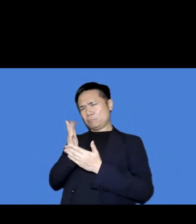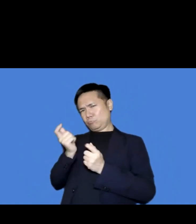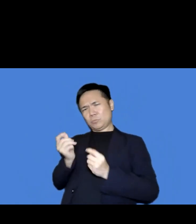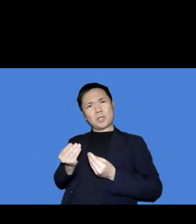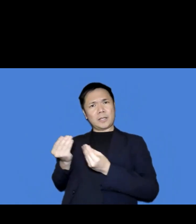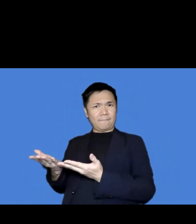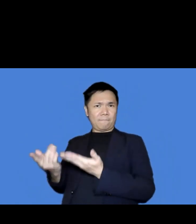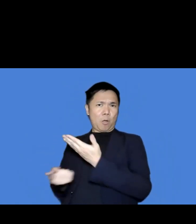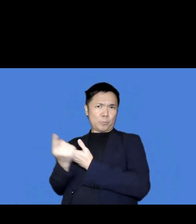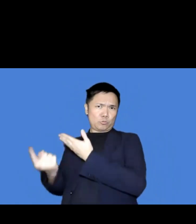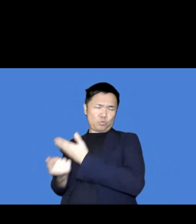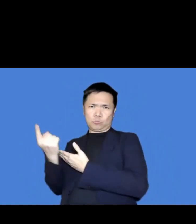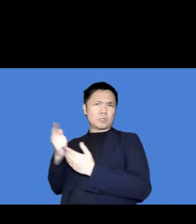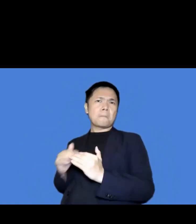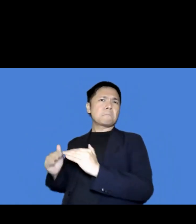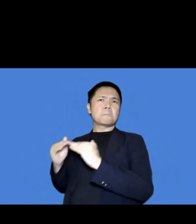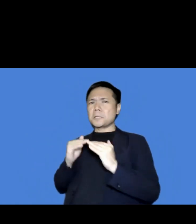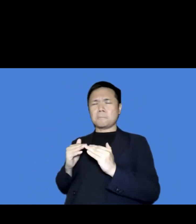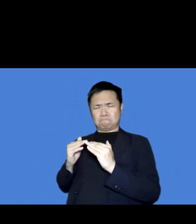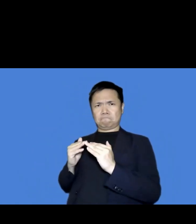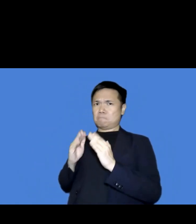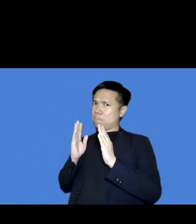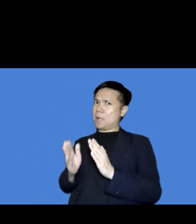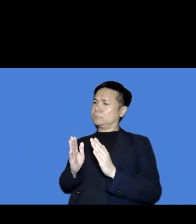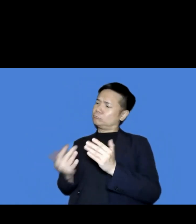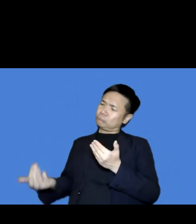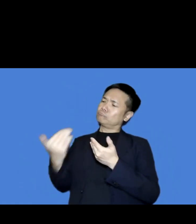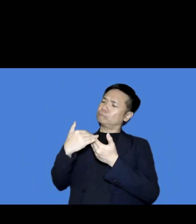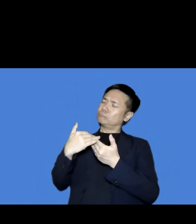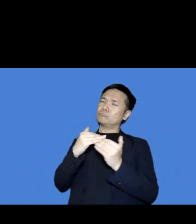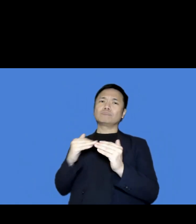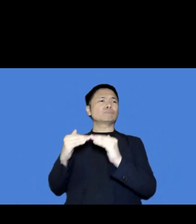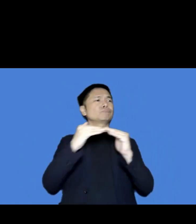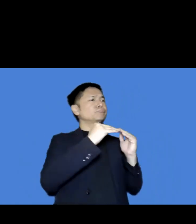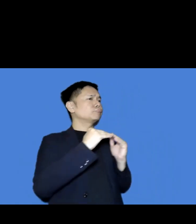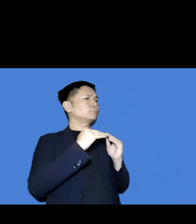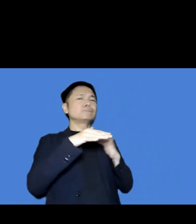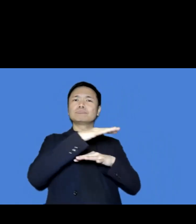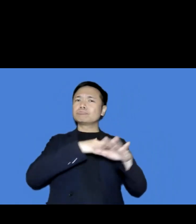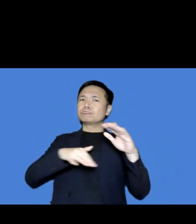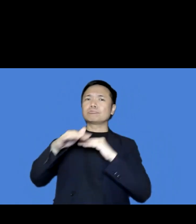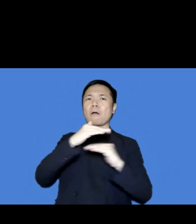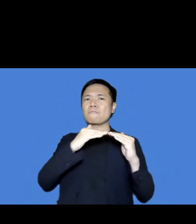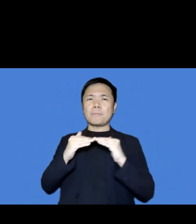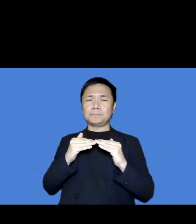part and contribute at all levels of society. So, inclusion is essential